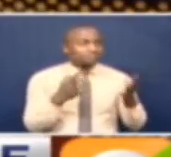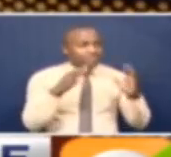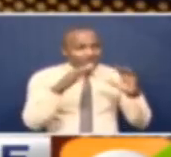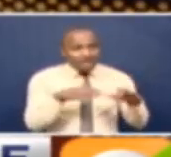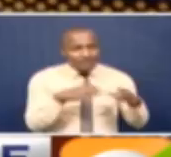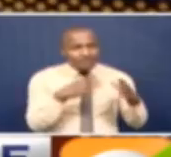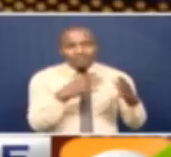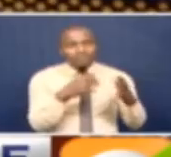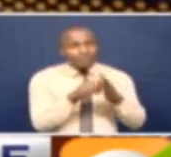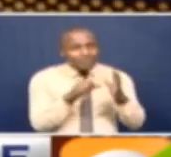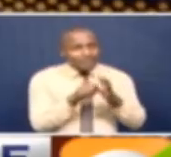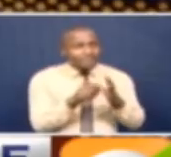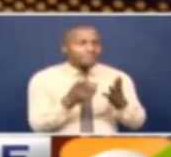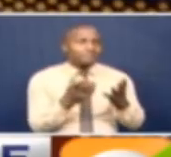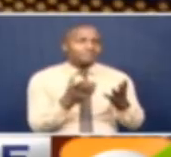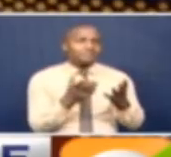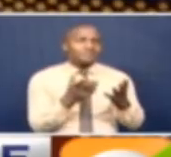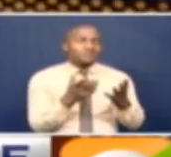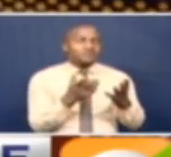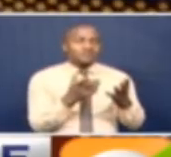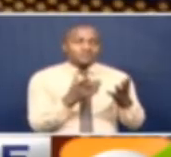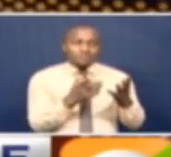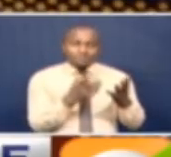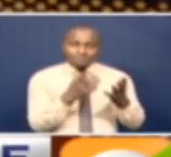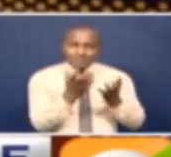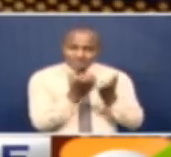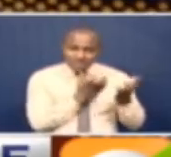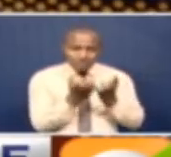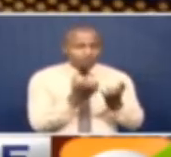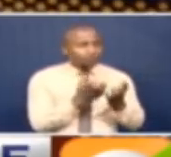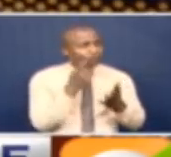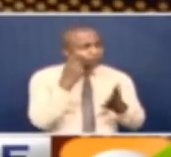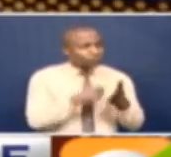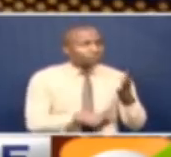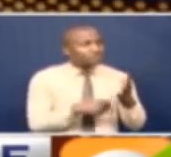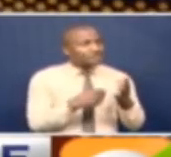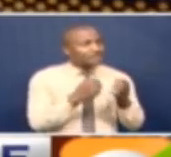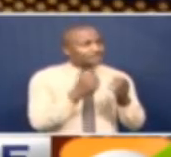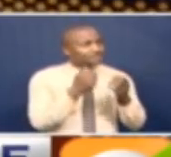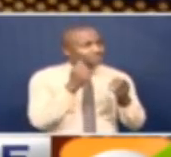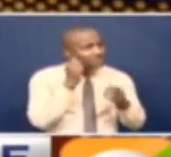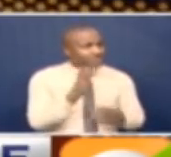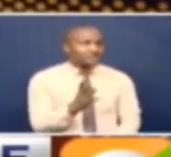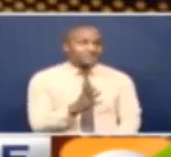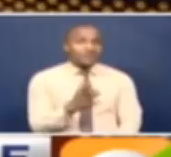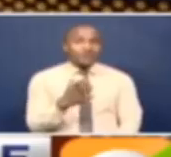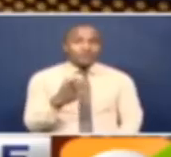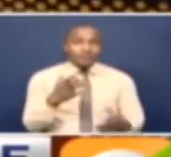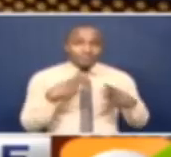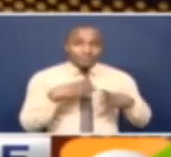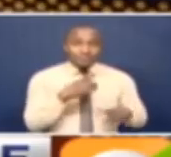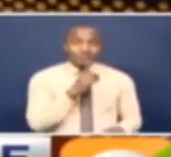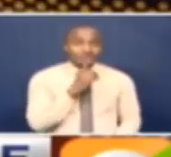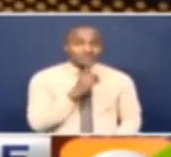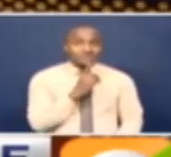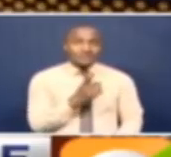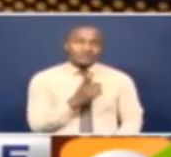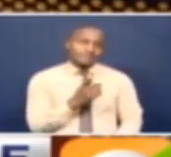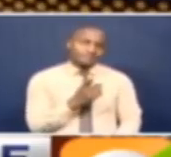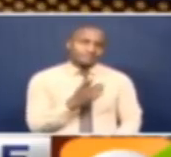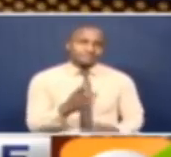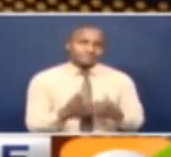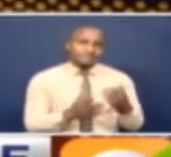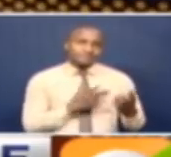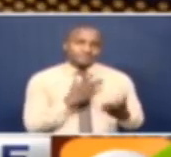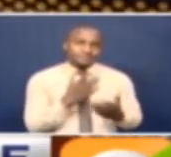exorbitant rates of doing business, the small-scale businesses. People who said they had to part with,